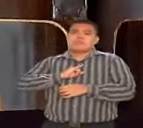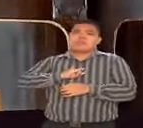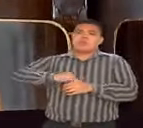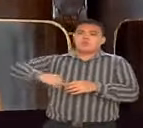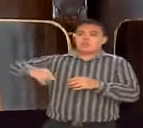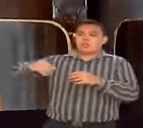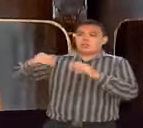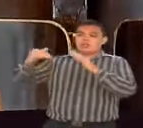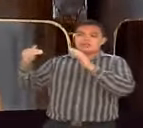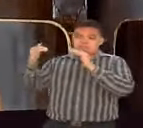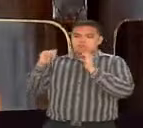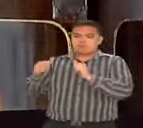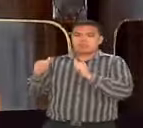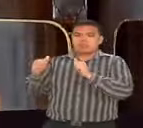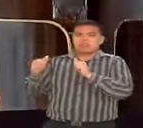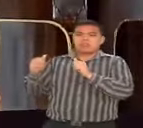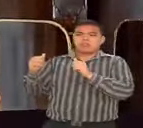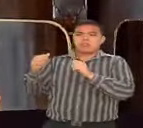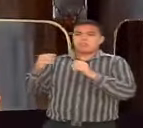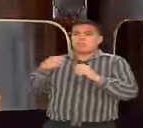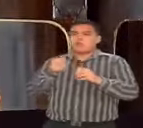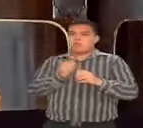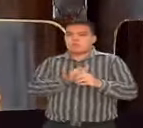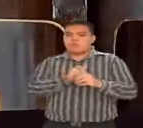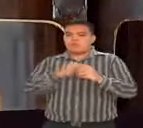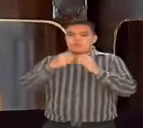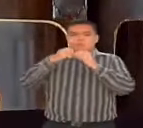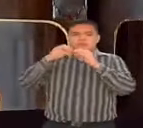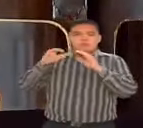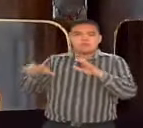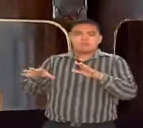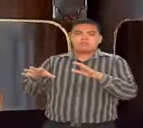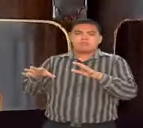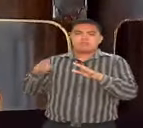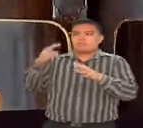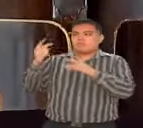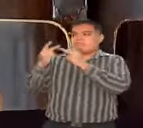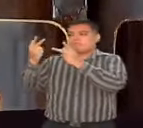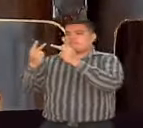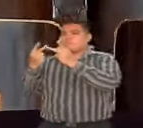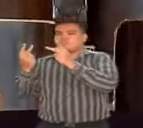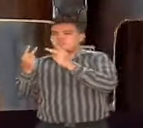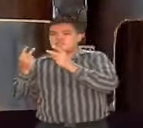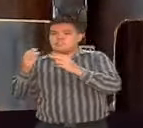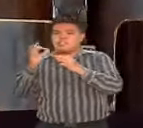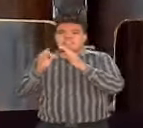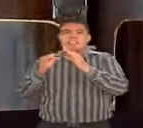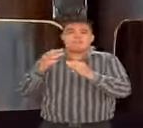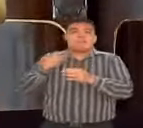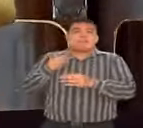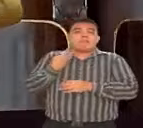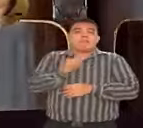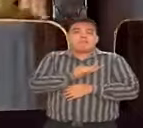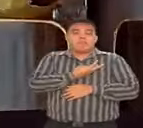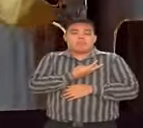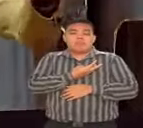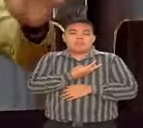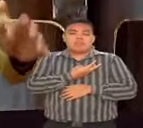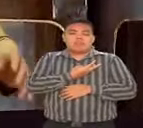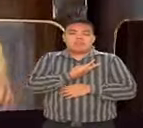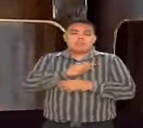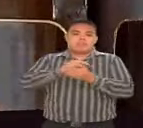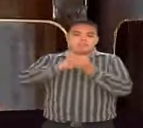castaway. Sometimes, masayang ang atong gospel presentation tungod kay kita mismo mo'y ga